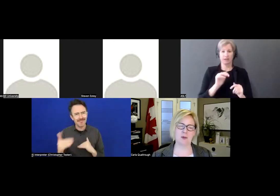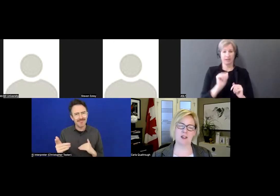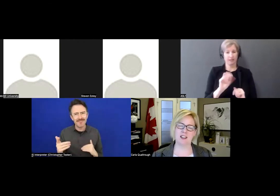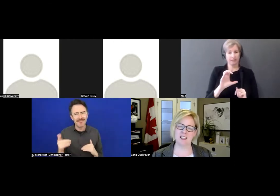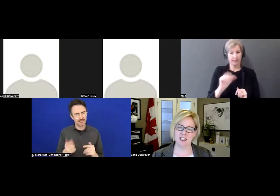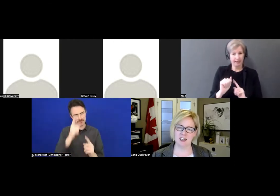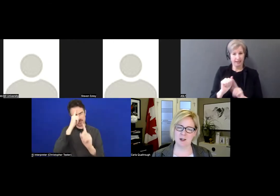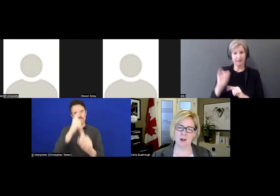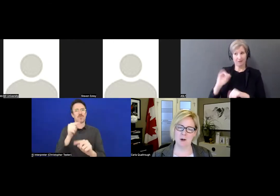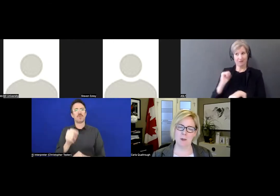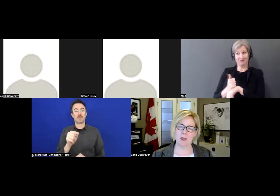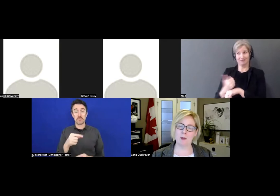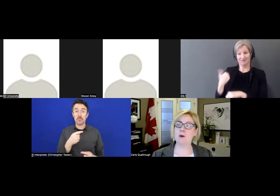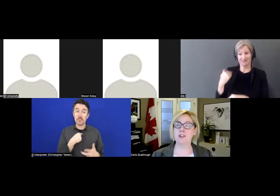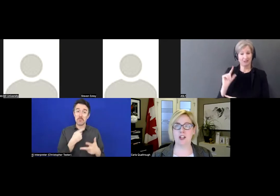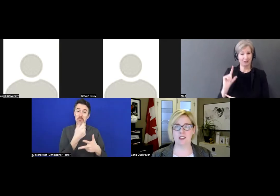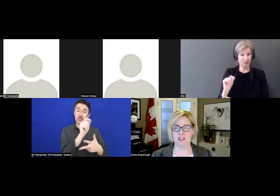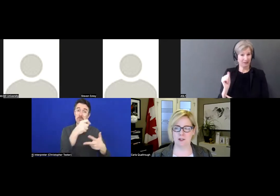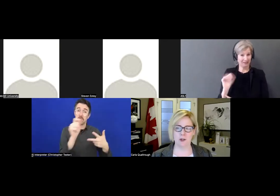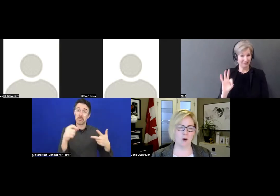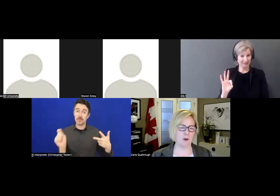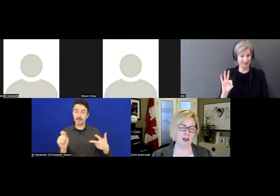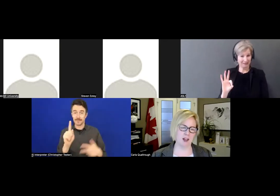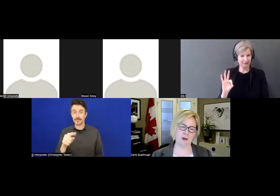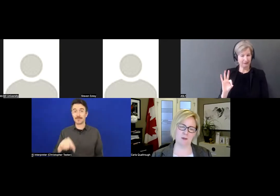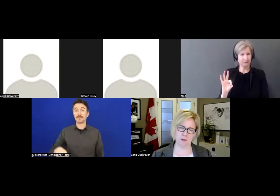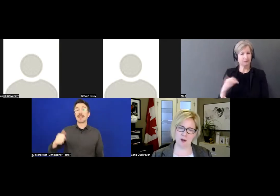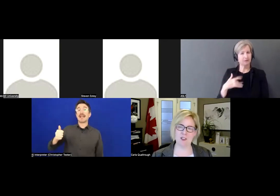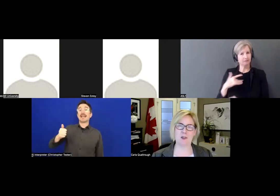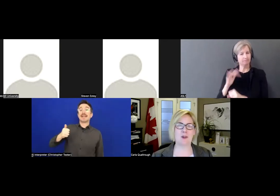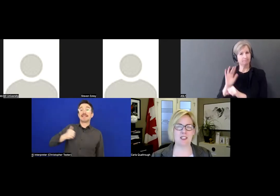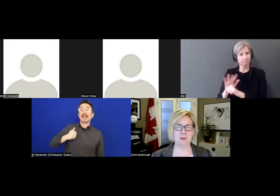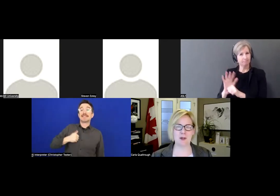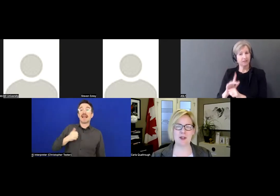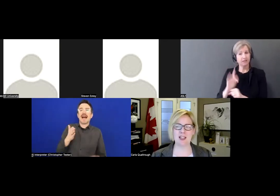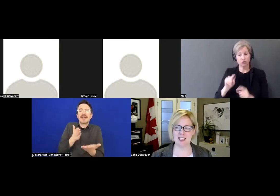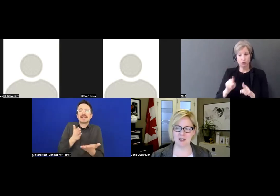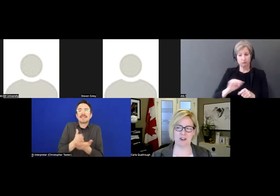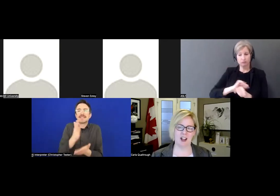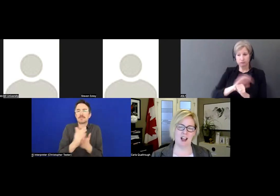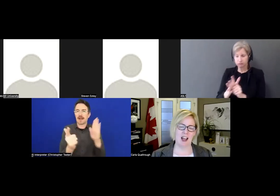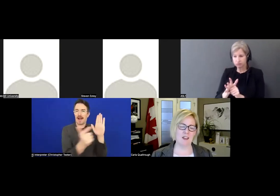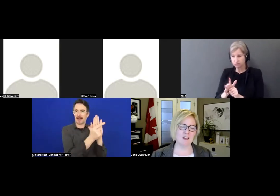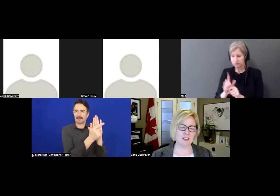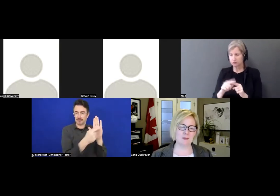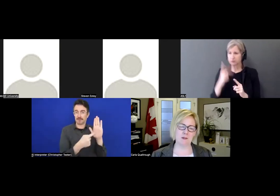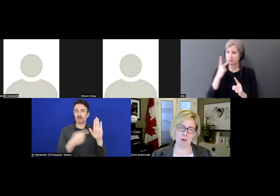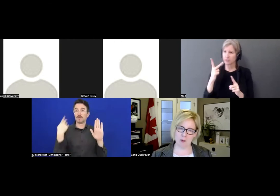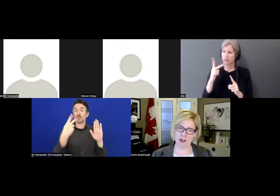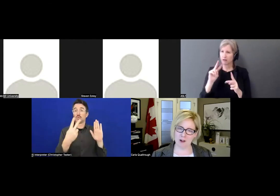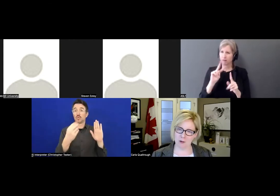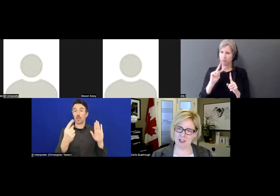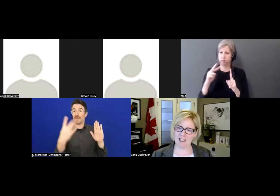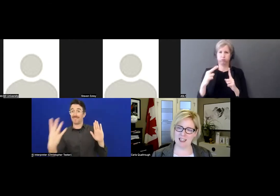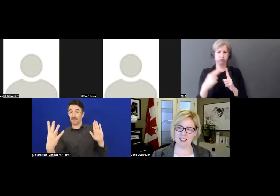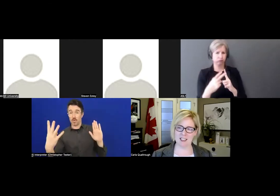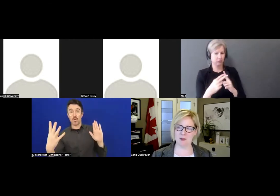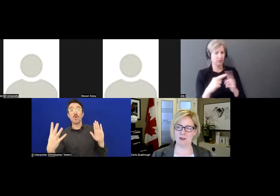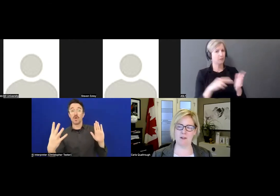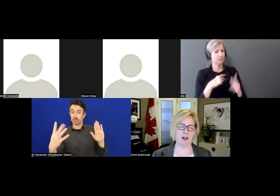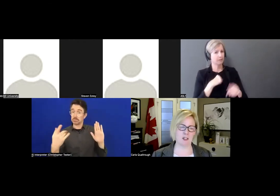force in 2019. They pushed us to view our pandemic response through a disability lens. And this meant forming a